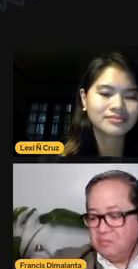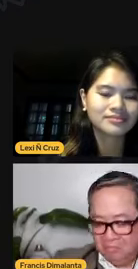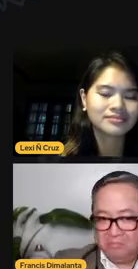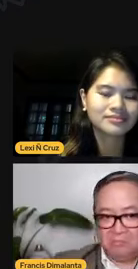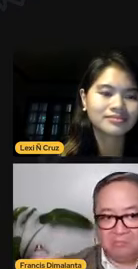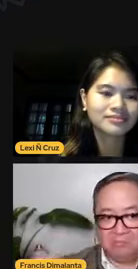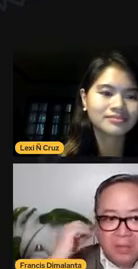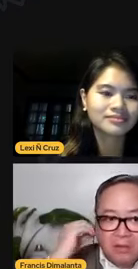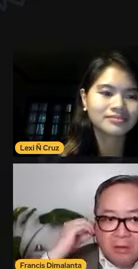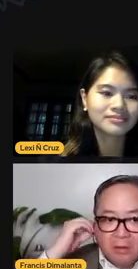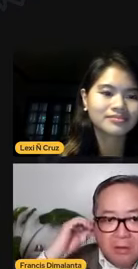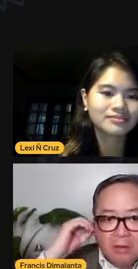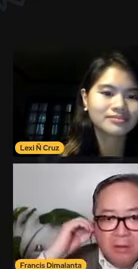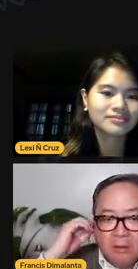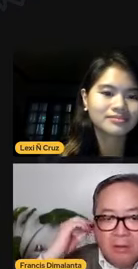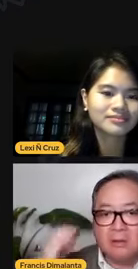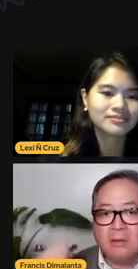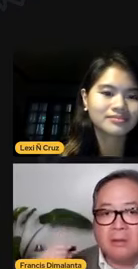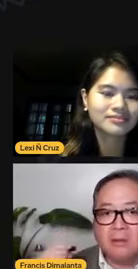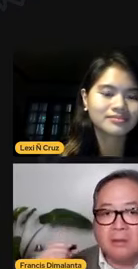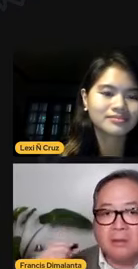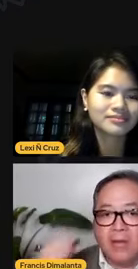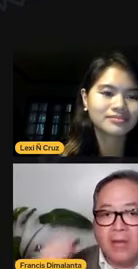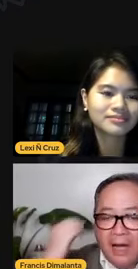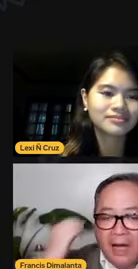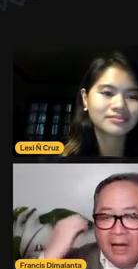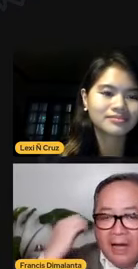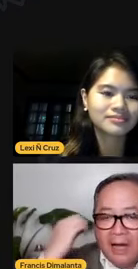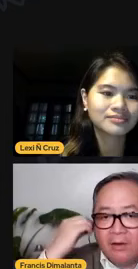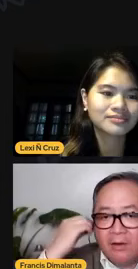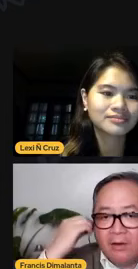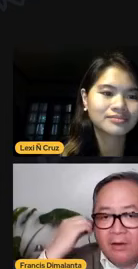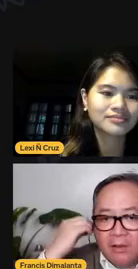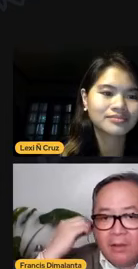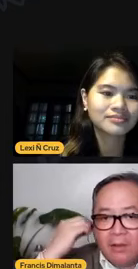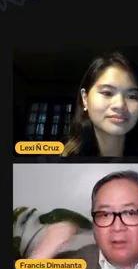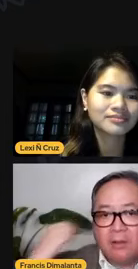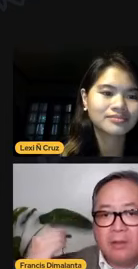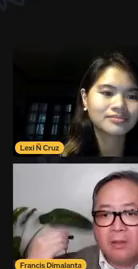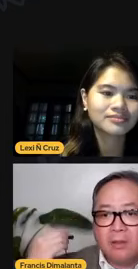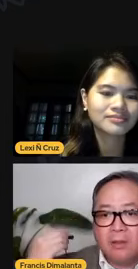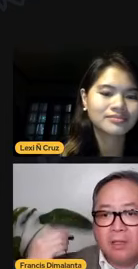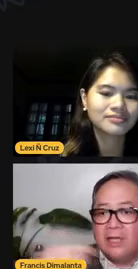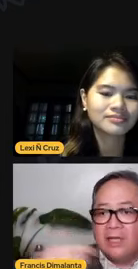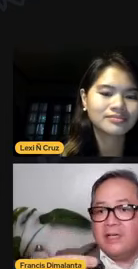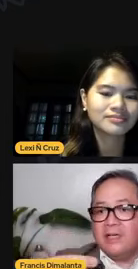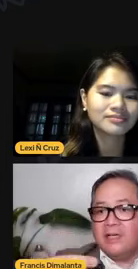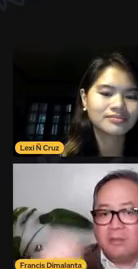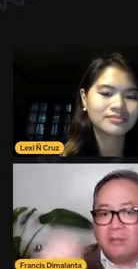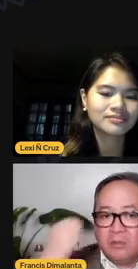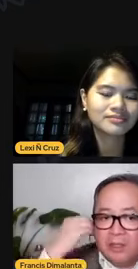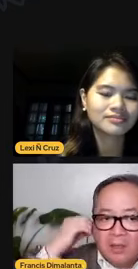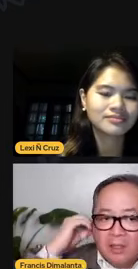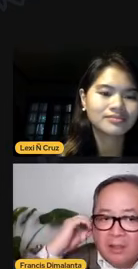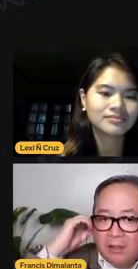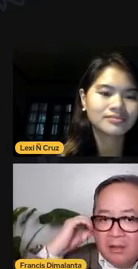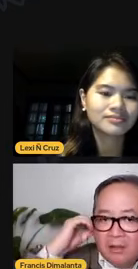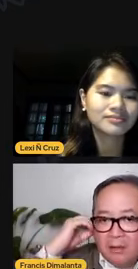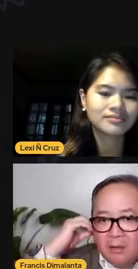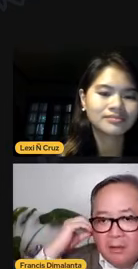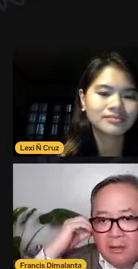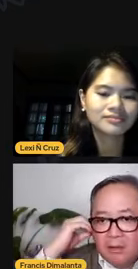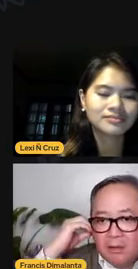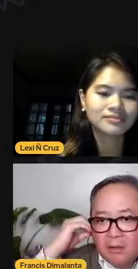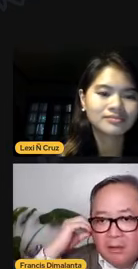Brina. Aside from that, the schooling he chose is a smaller school. He's also given me advice, so